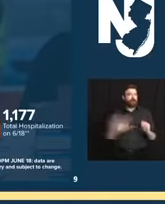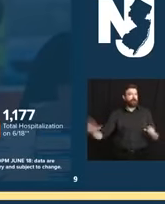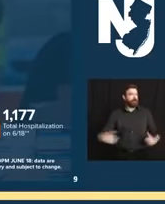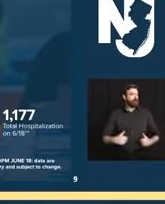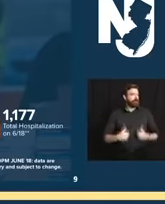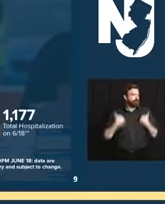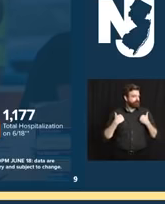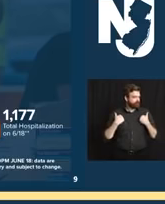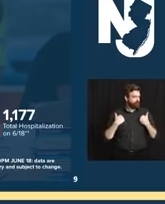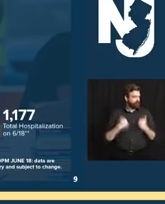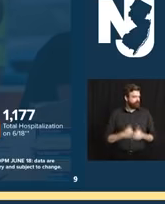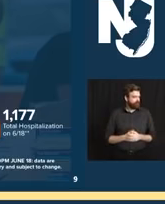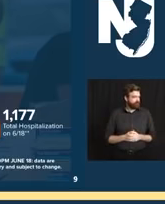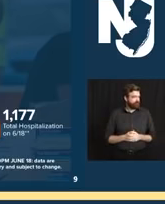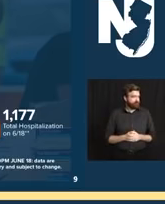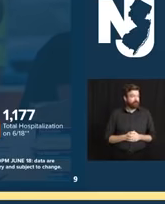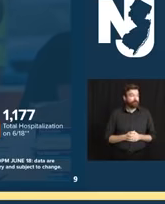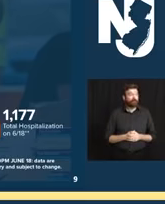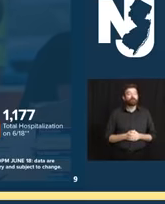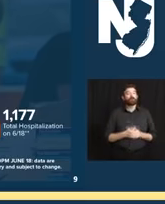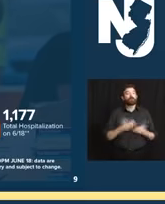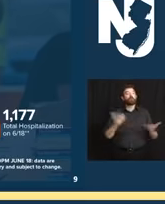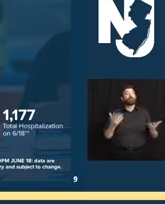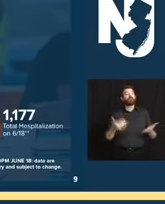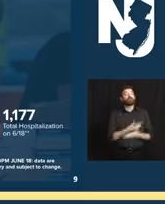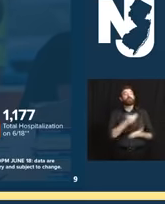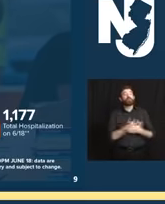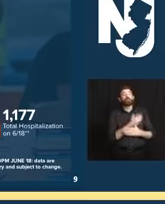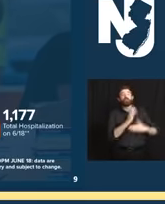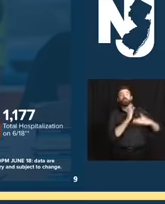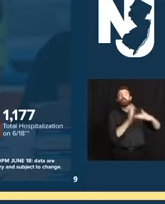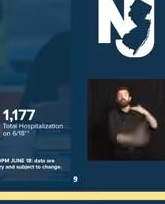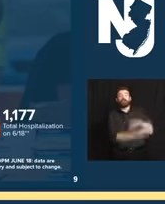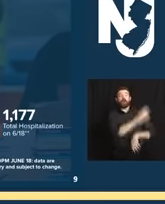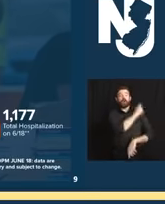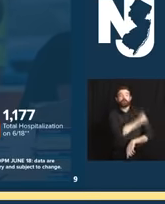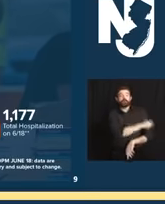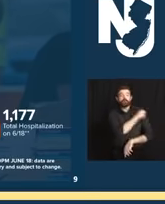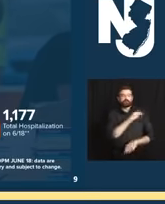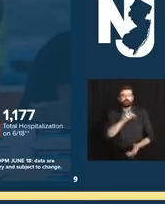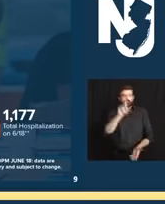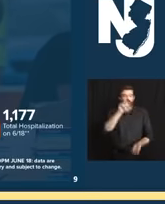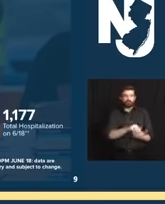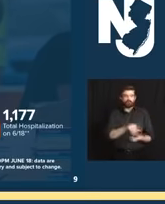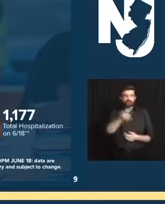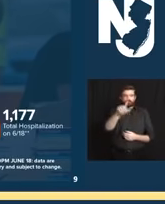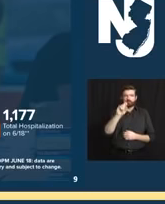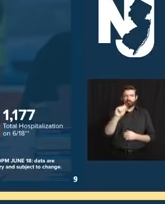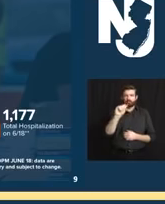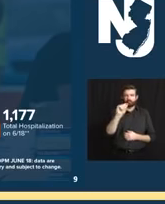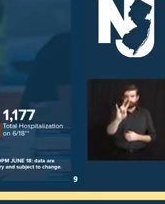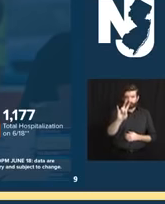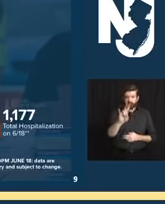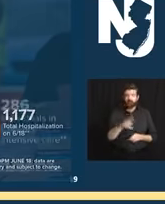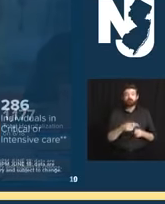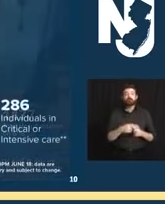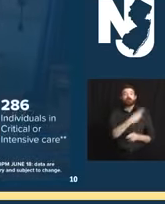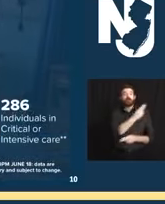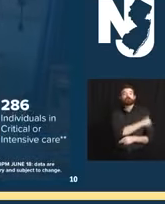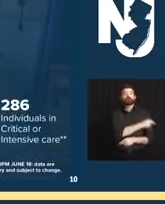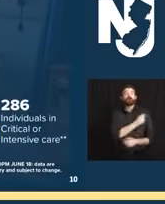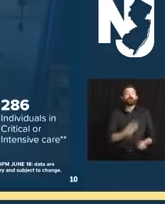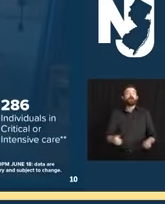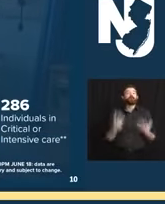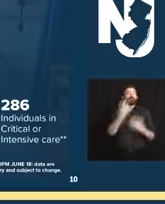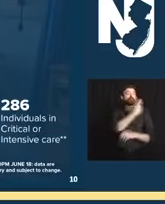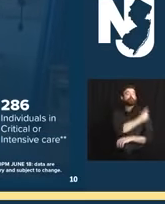for COVID-19 decreased again to 1,177. There were 15 patients reported in field medical stations. The number of